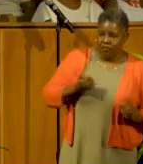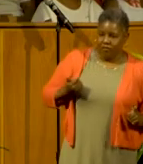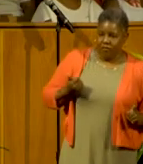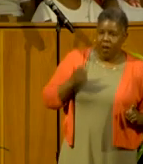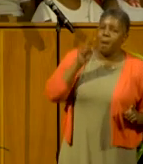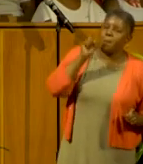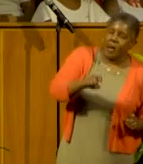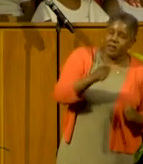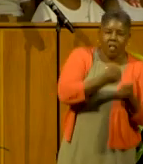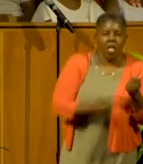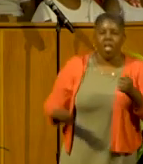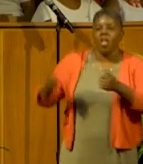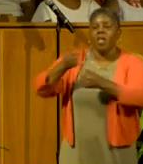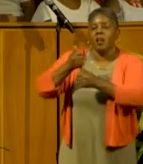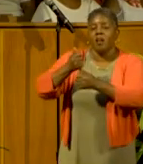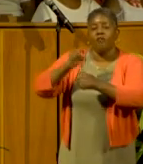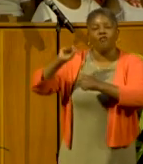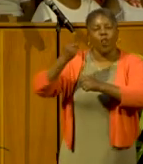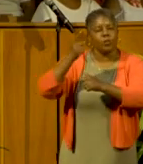self.